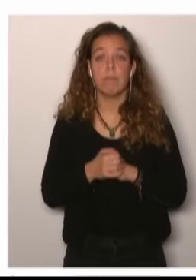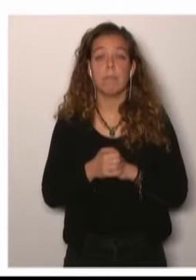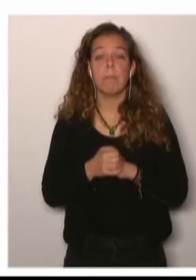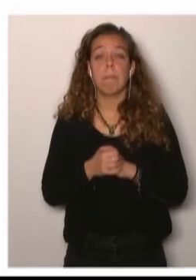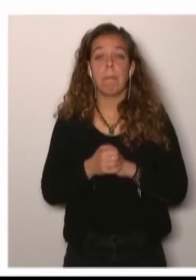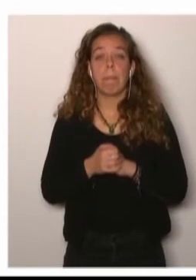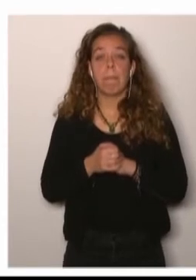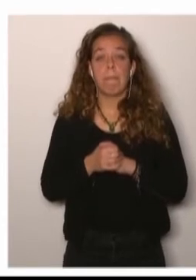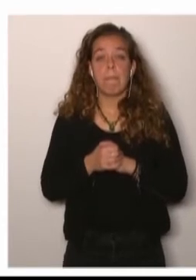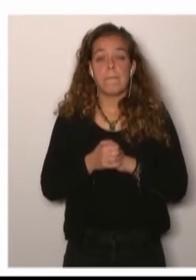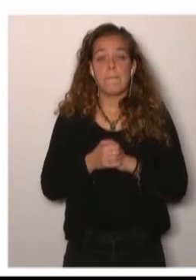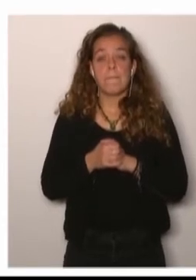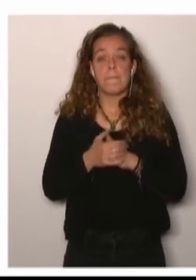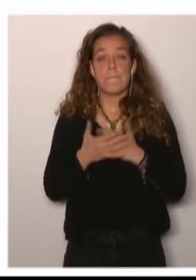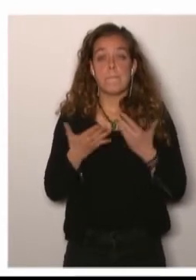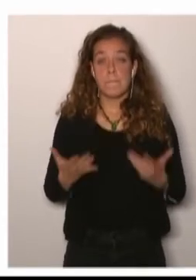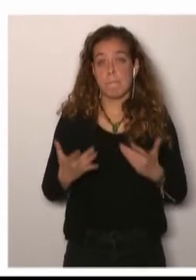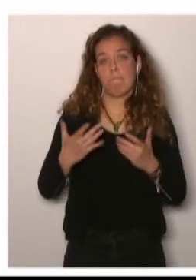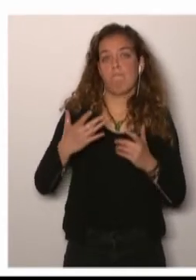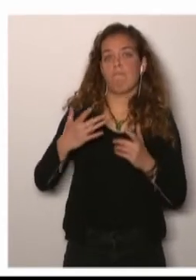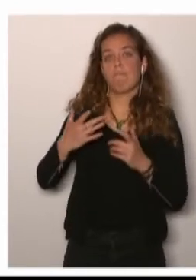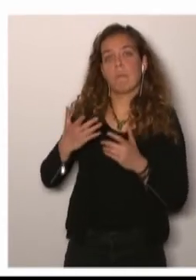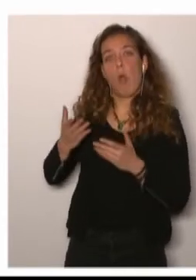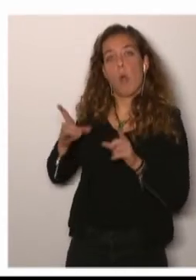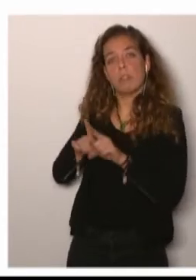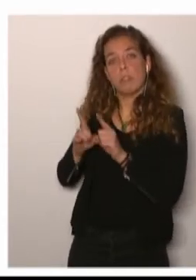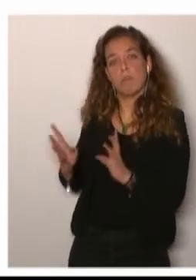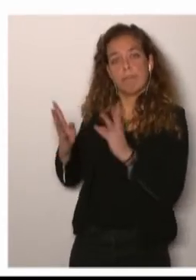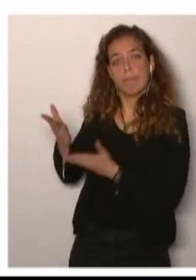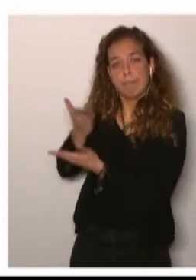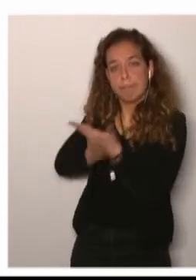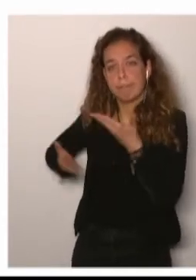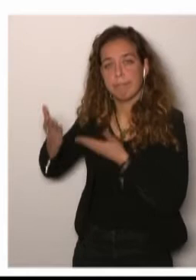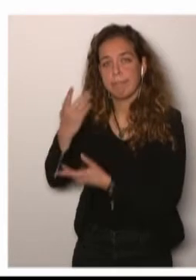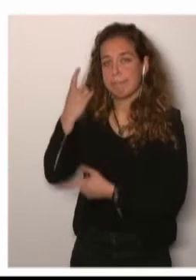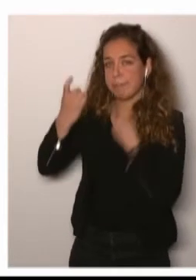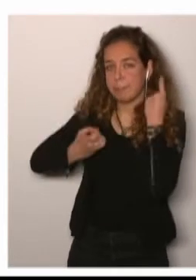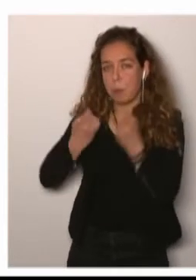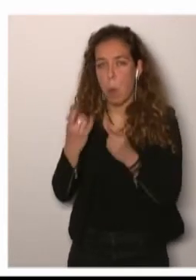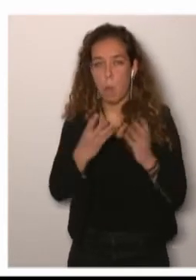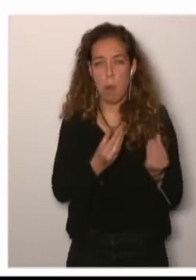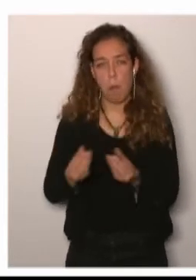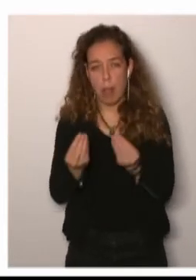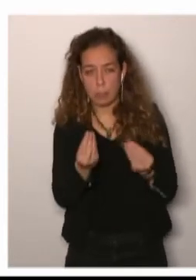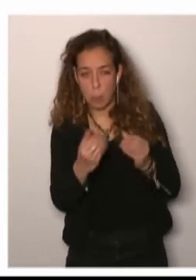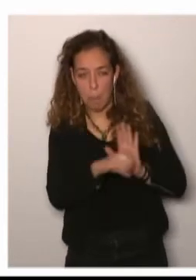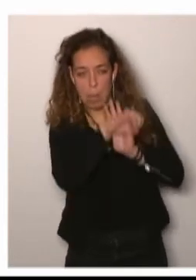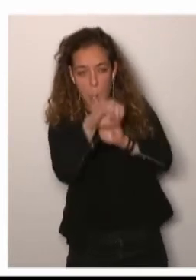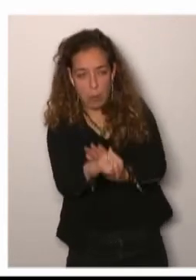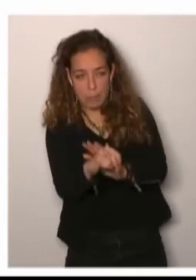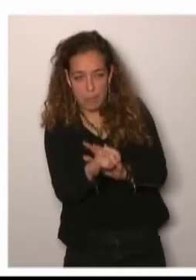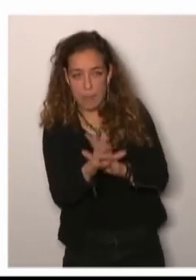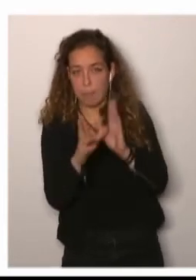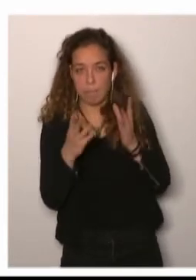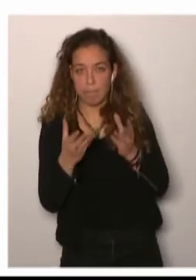populations, such as certain relapsed refractory disease settings, supporting global development, a